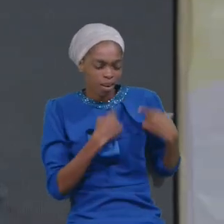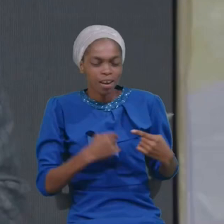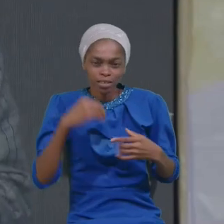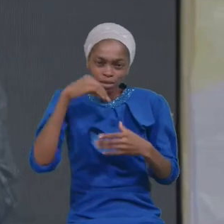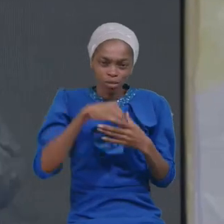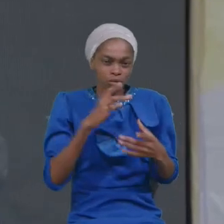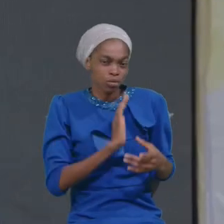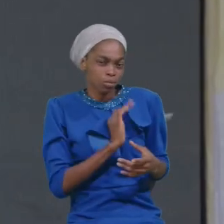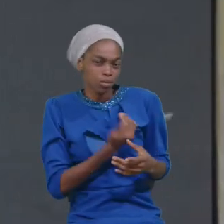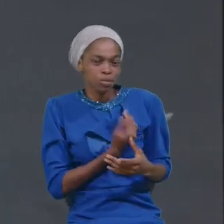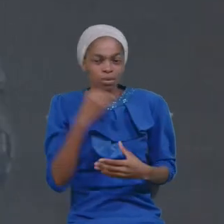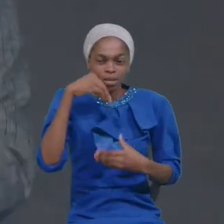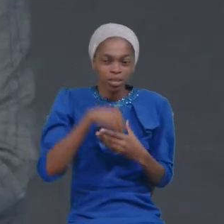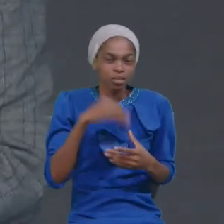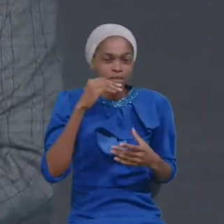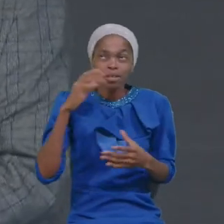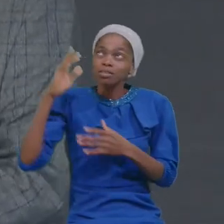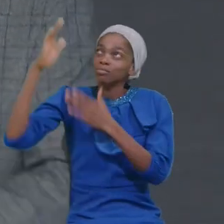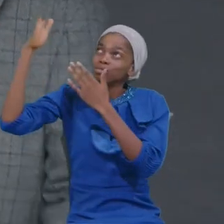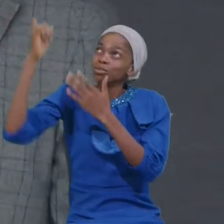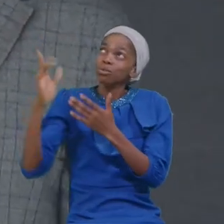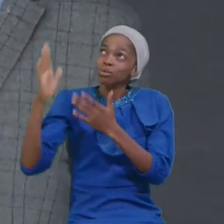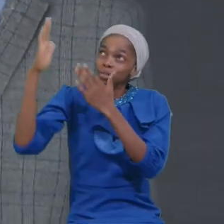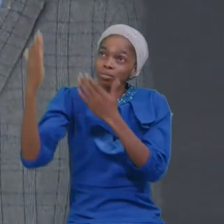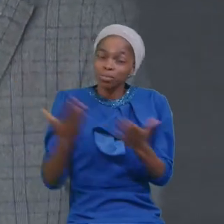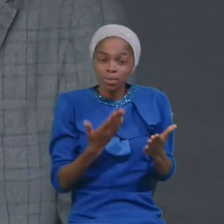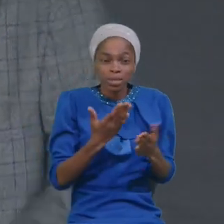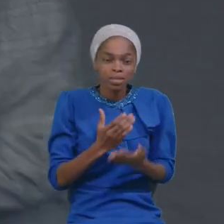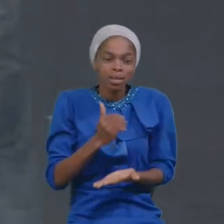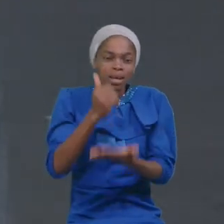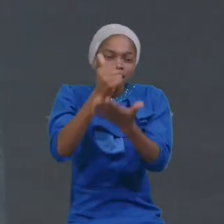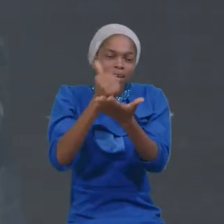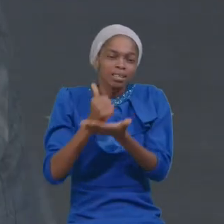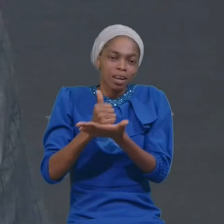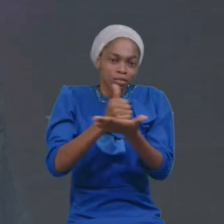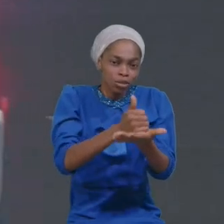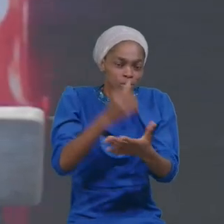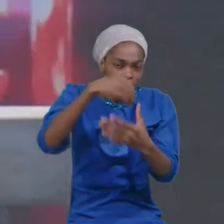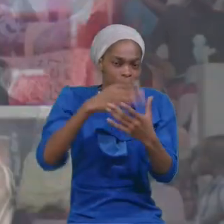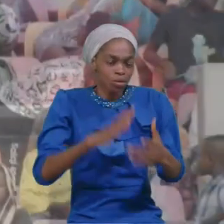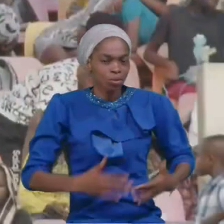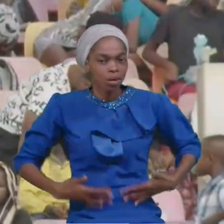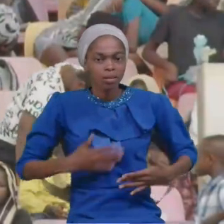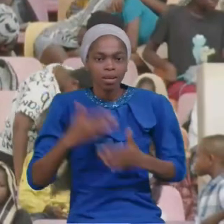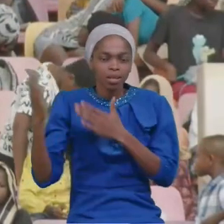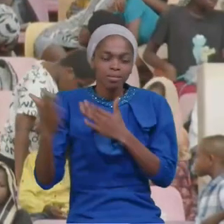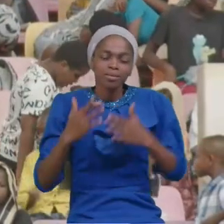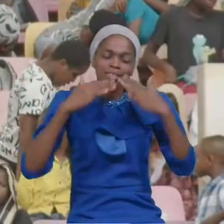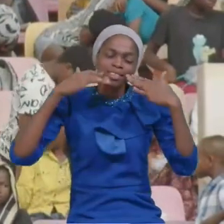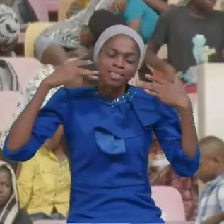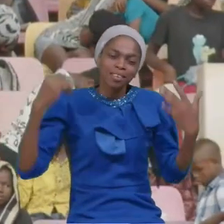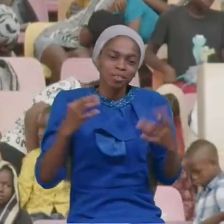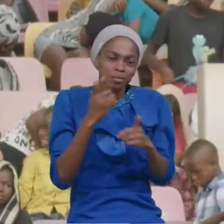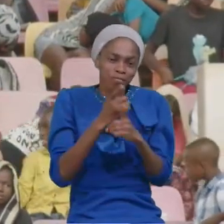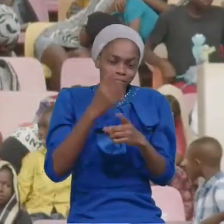and the joyfulness of the justified in your life right now. Raise up that hand. Stand up wherever you are. If you are raising up